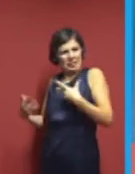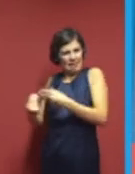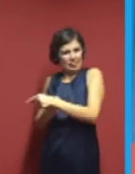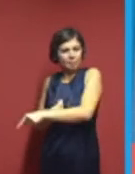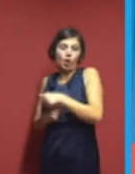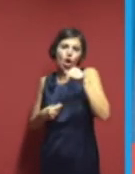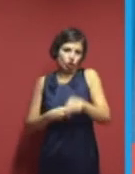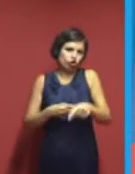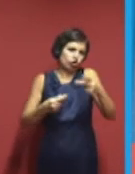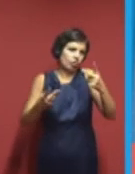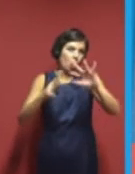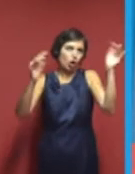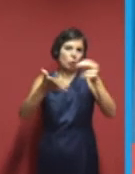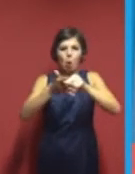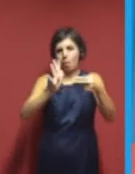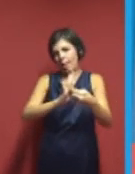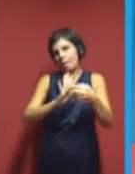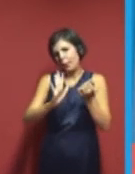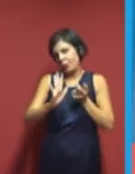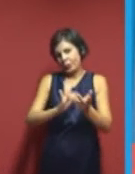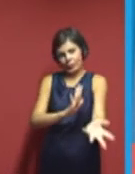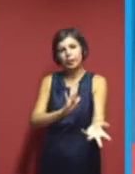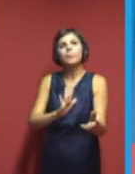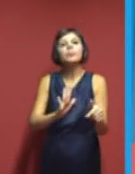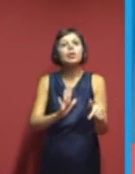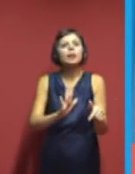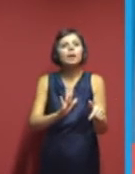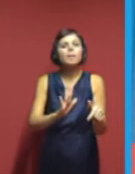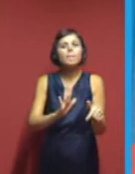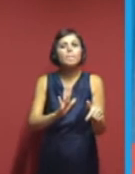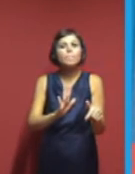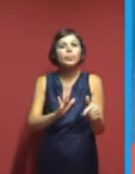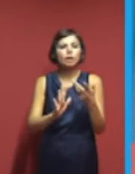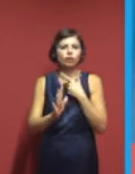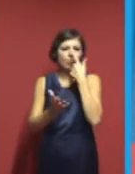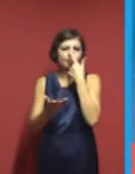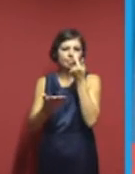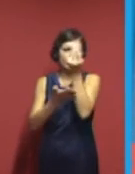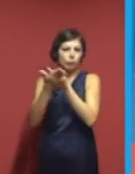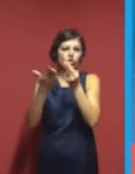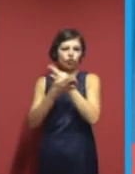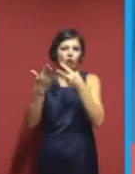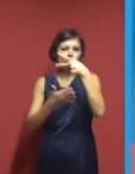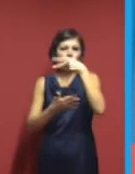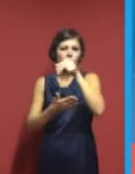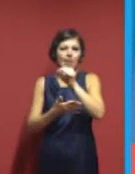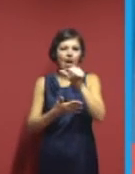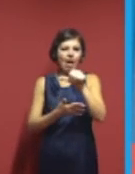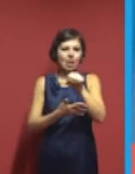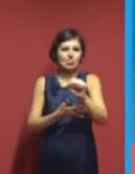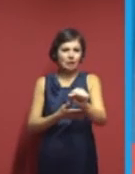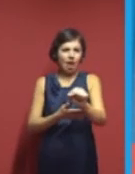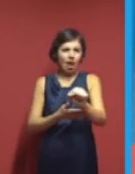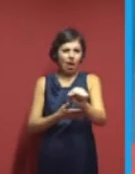University program at NASA, we group them into 8 areas, including global health, water, energy, environment, food,